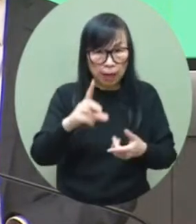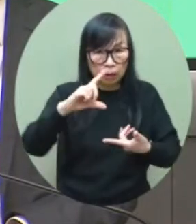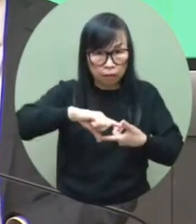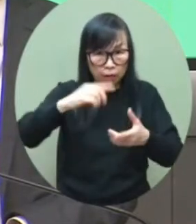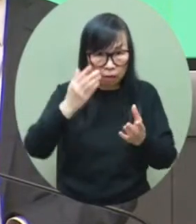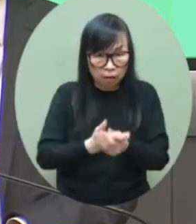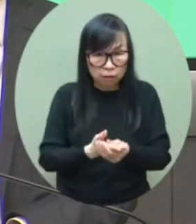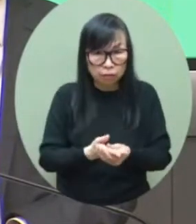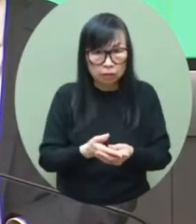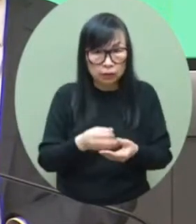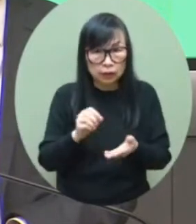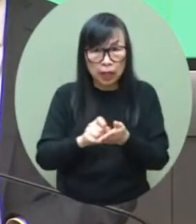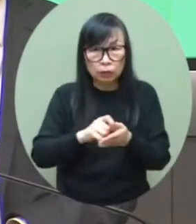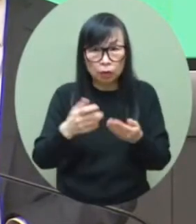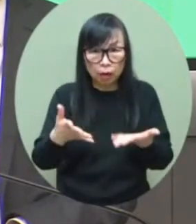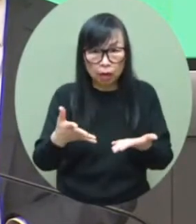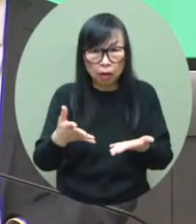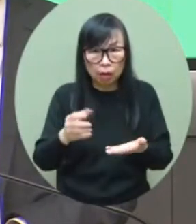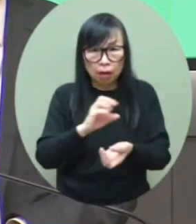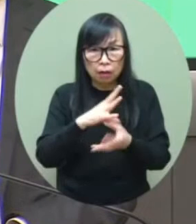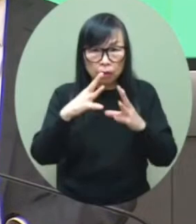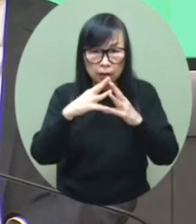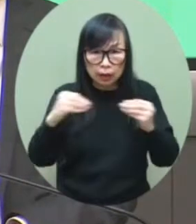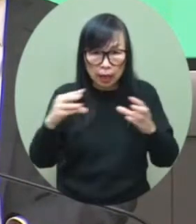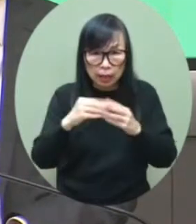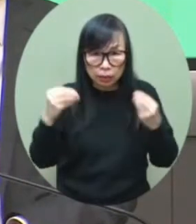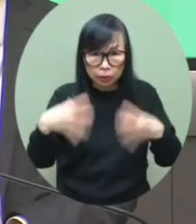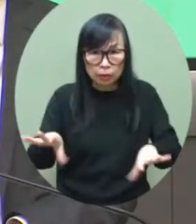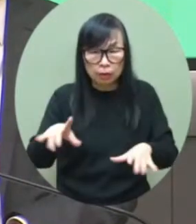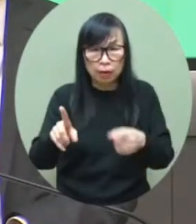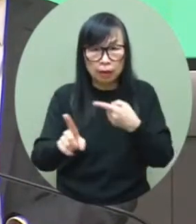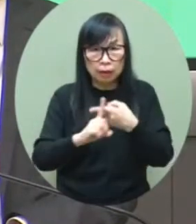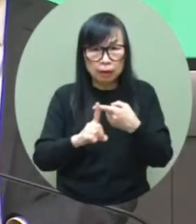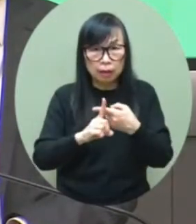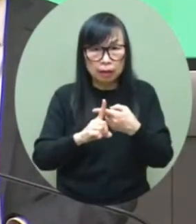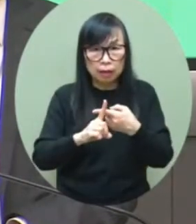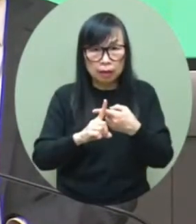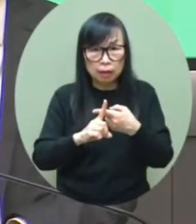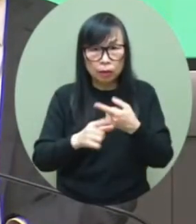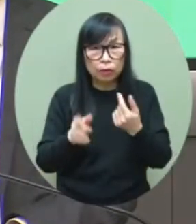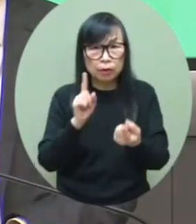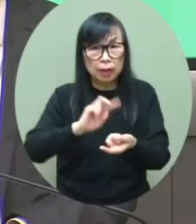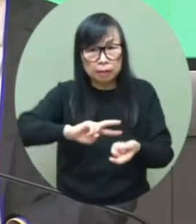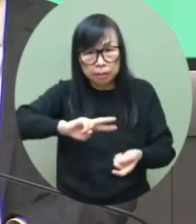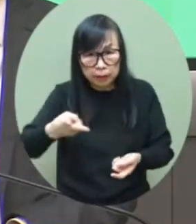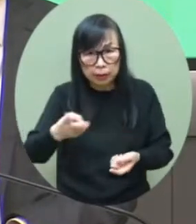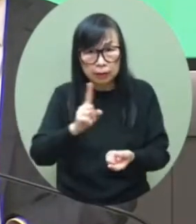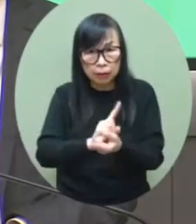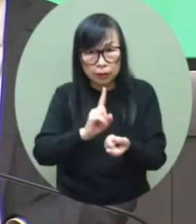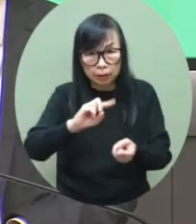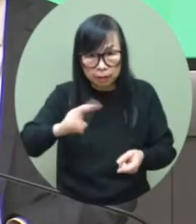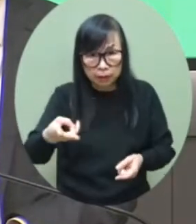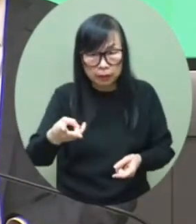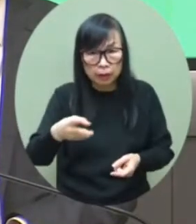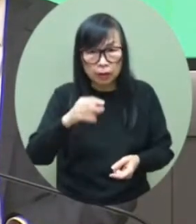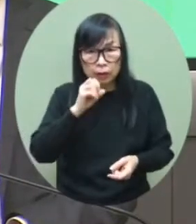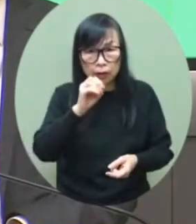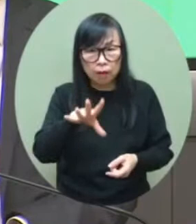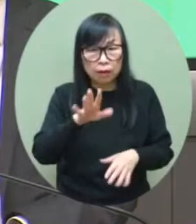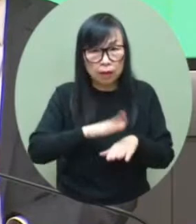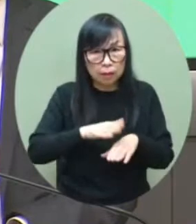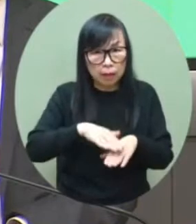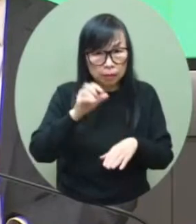proposals, but then there could be another new scenario that requires another different 100 solutions, for instance.